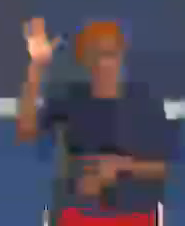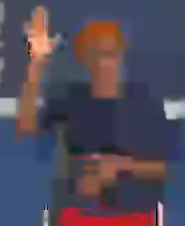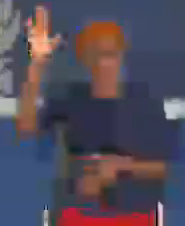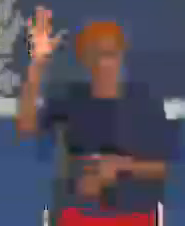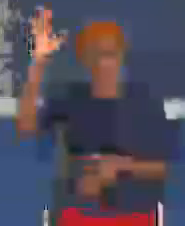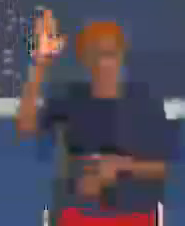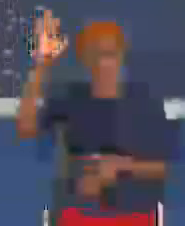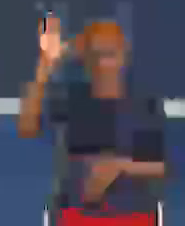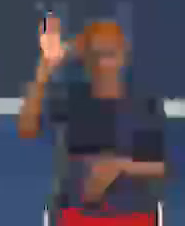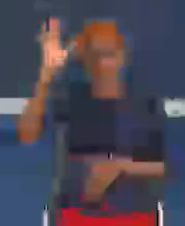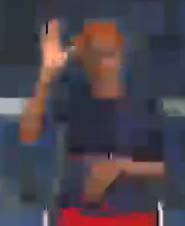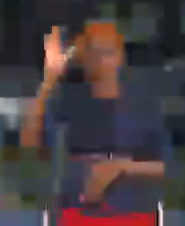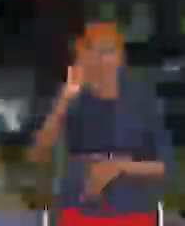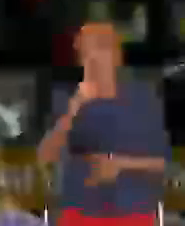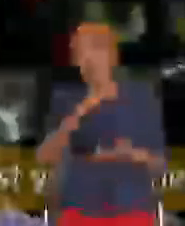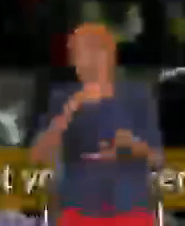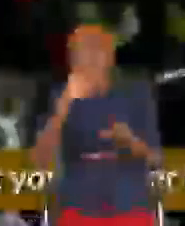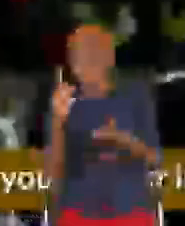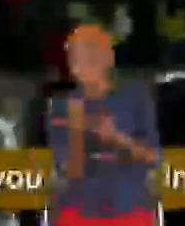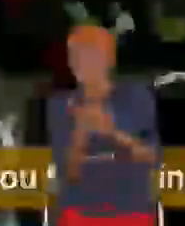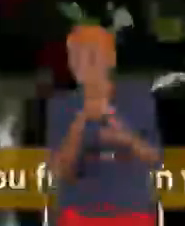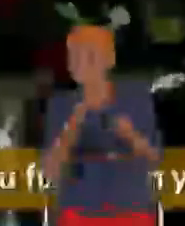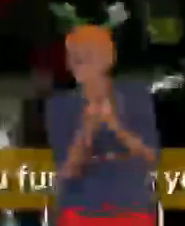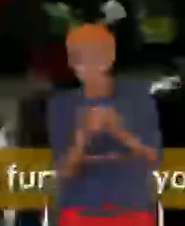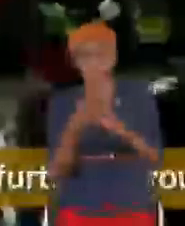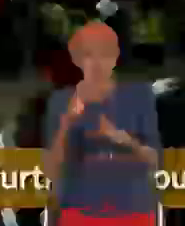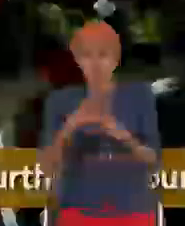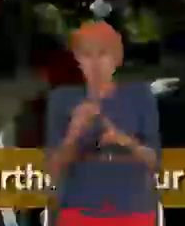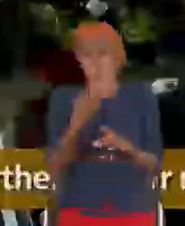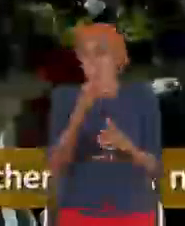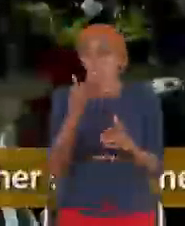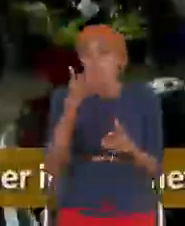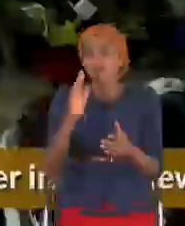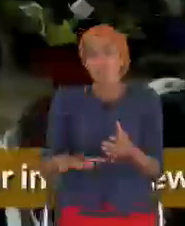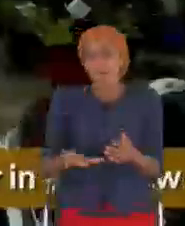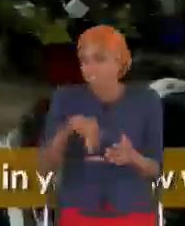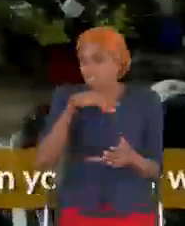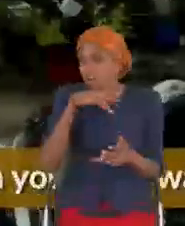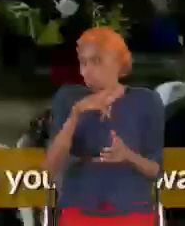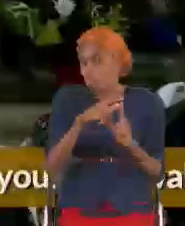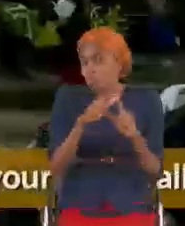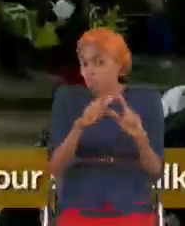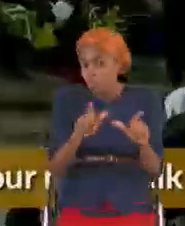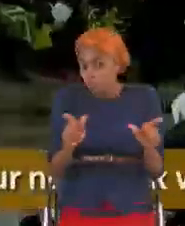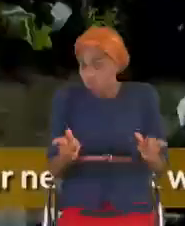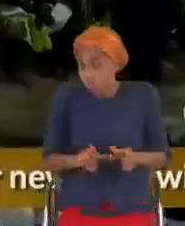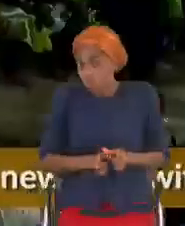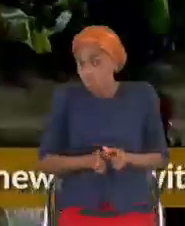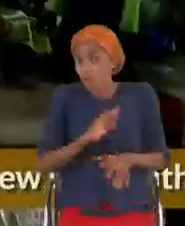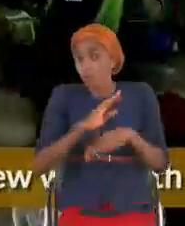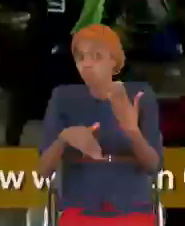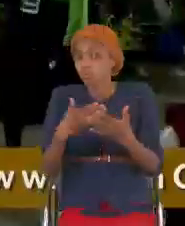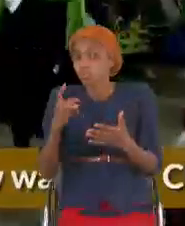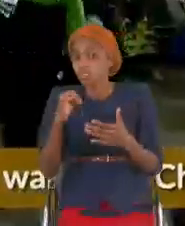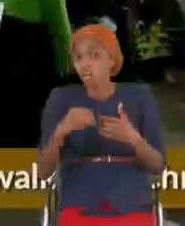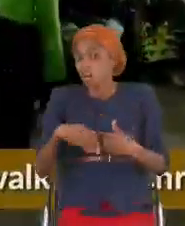You're turning away from that corrupting society. You're turning away from all those things that have